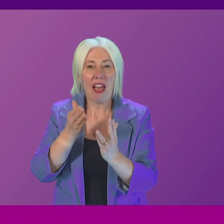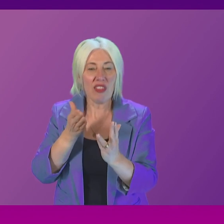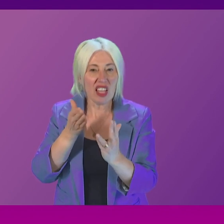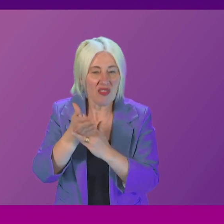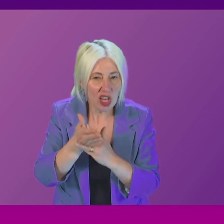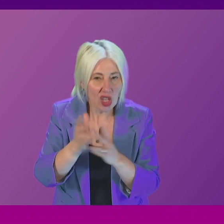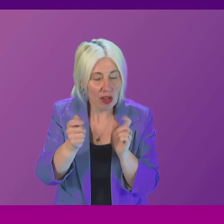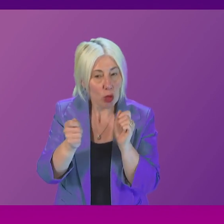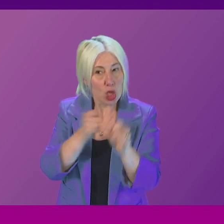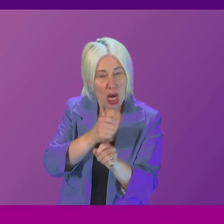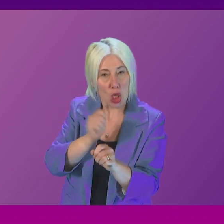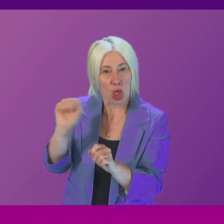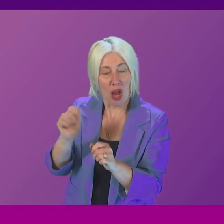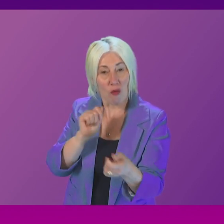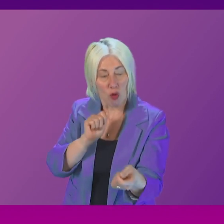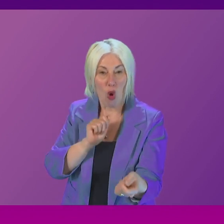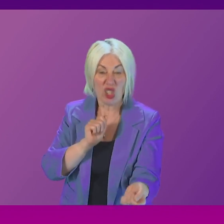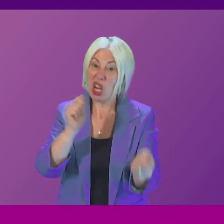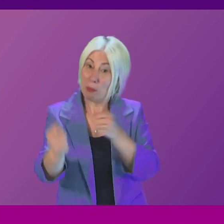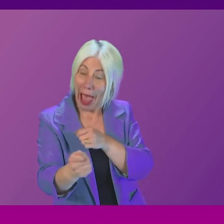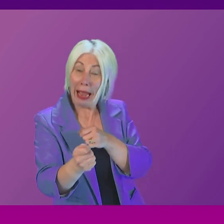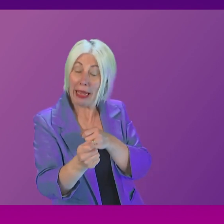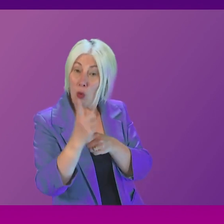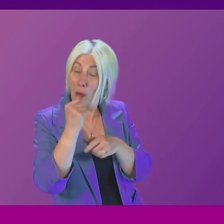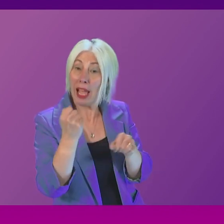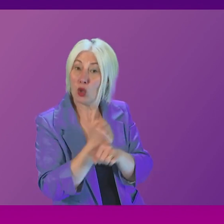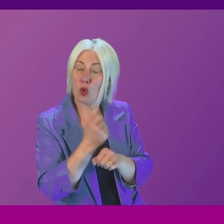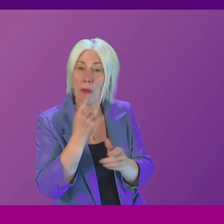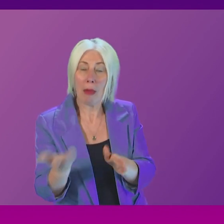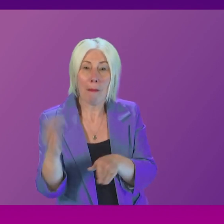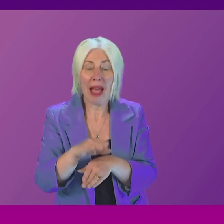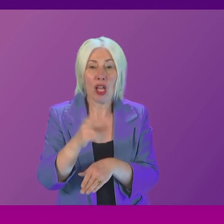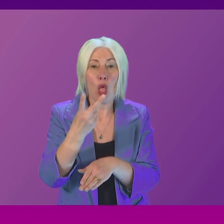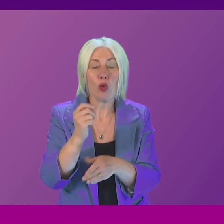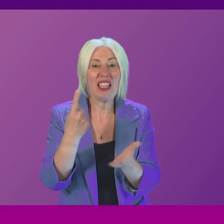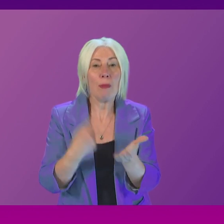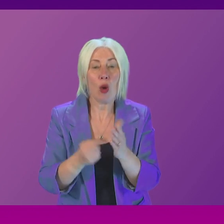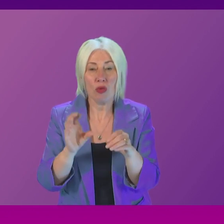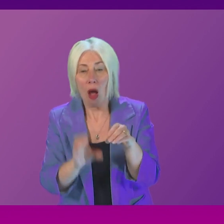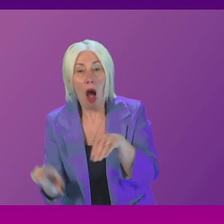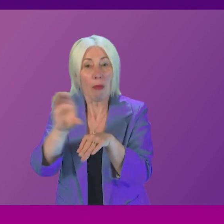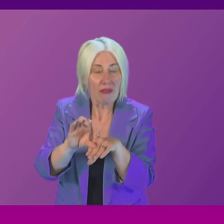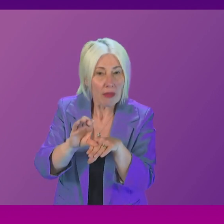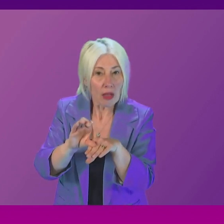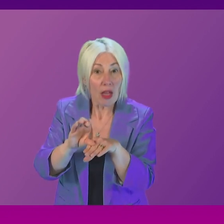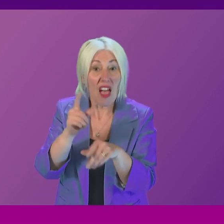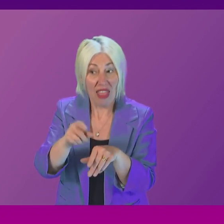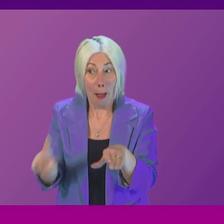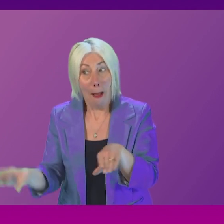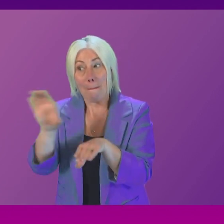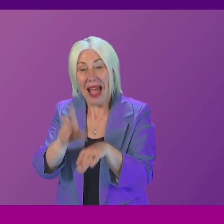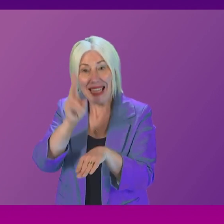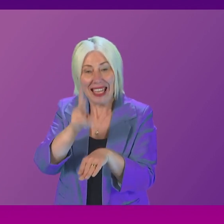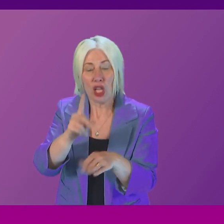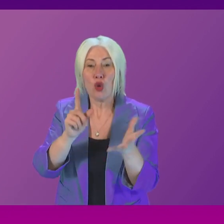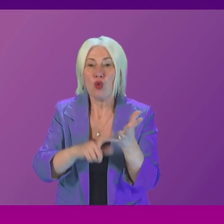could do. You know, for example, when it comes to reinstating the £20 uplift that I've already mentioned, and to universal